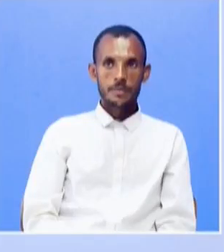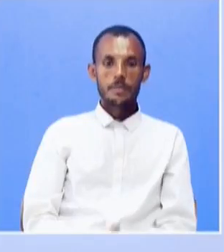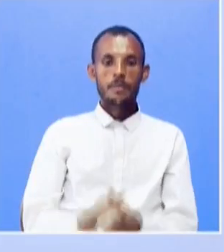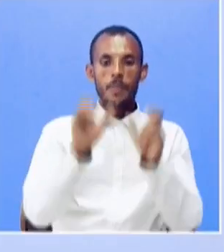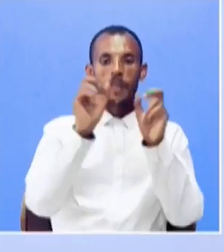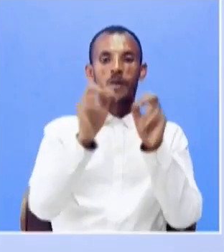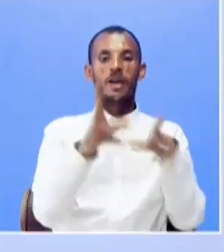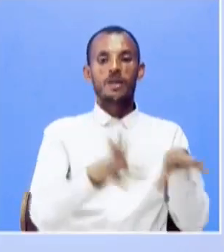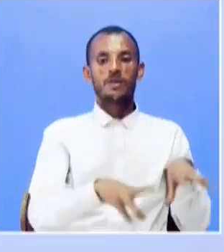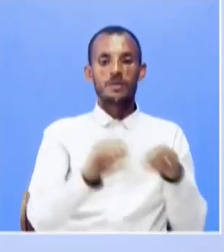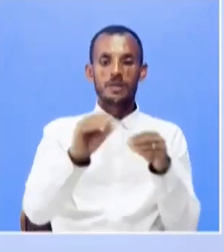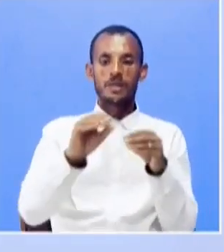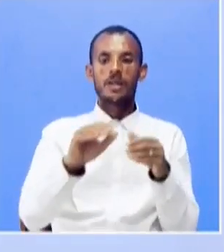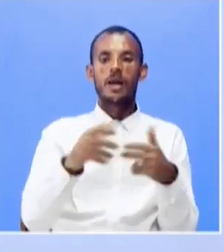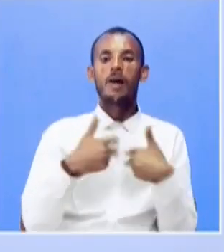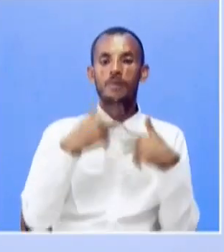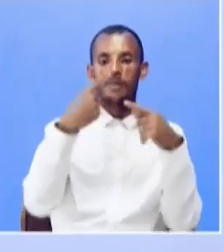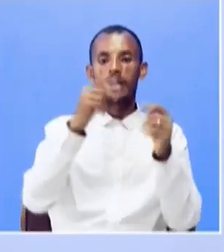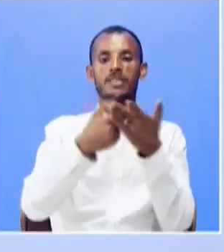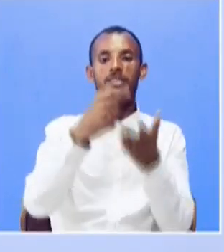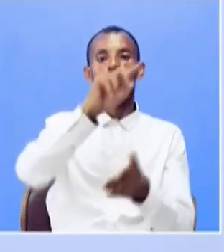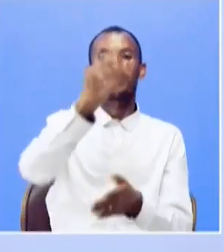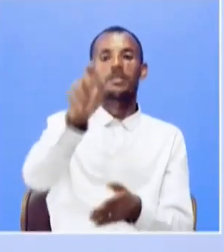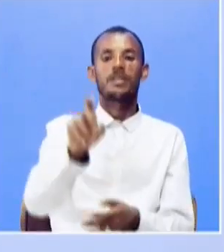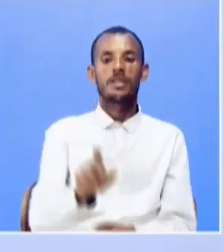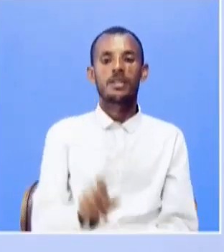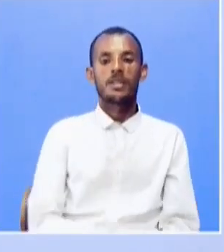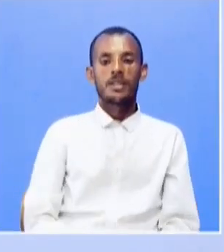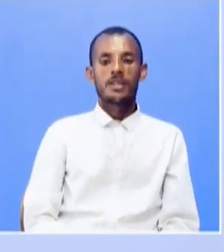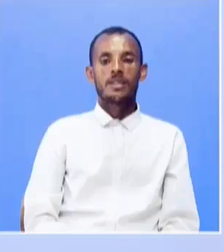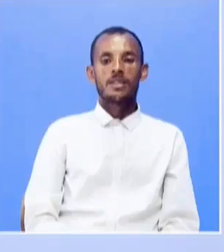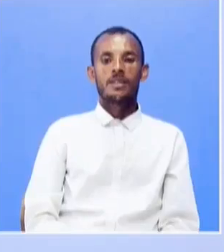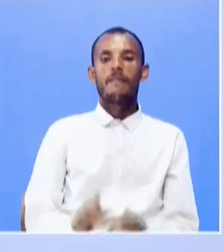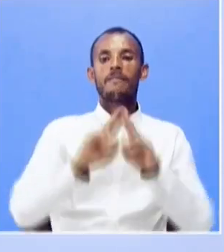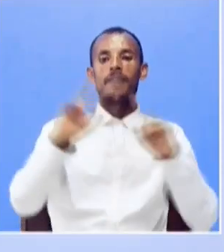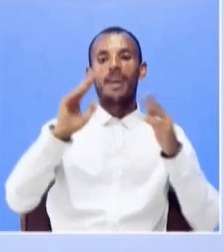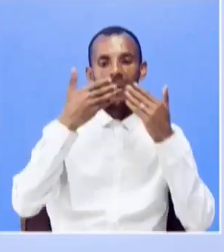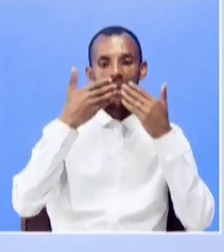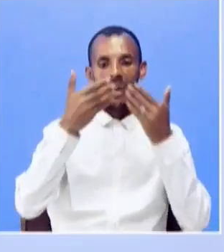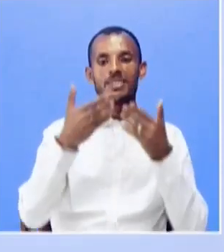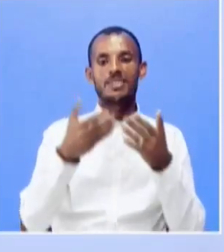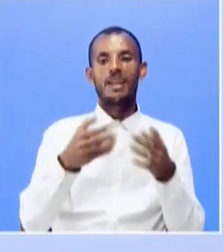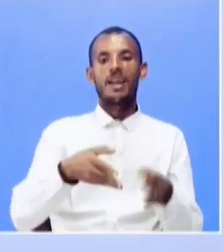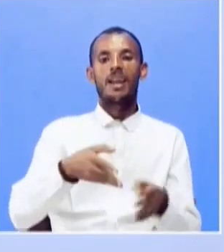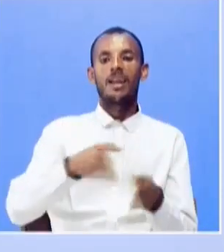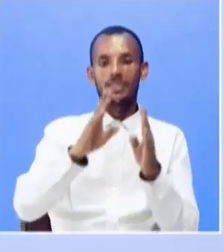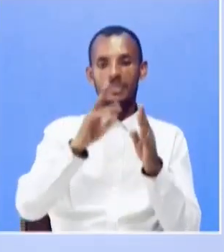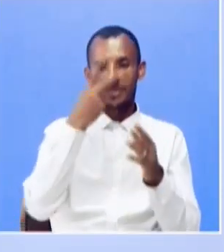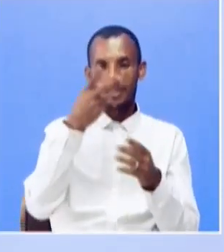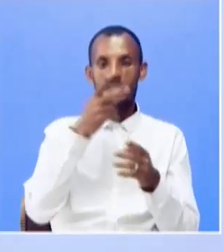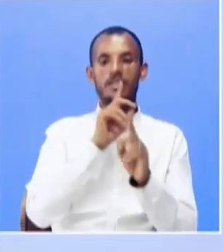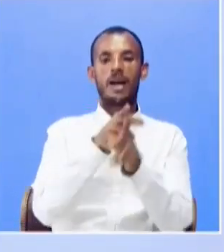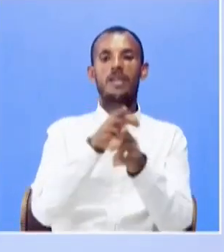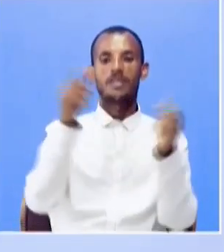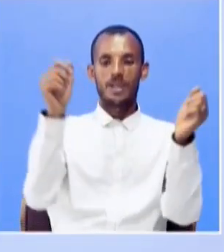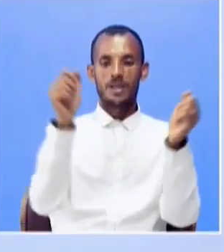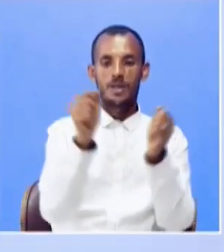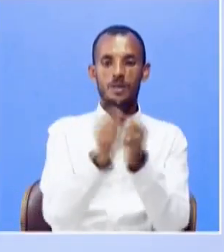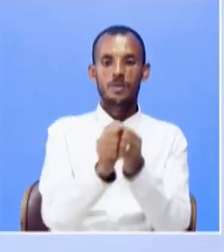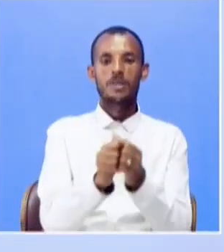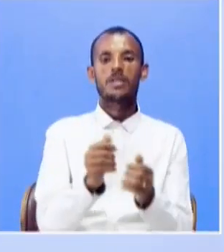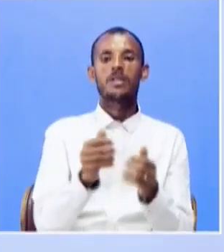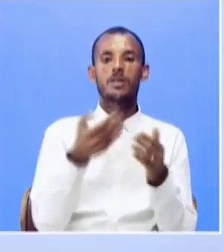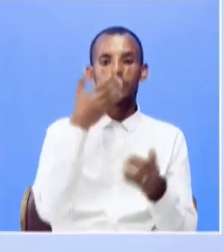Okay, students, have you tried the question? Very nice. Let's see the answer together.